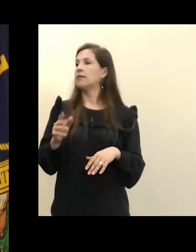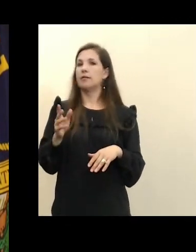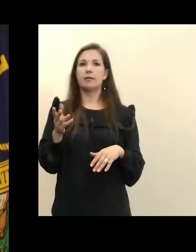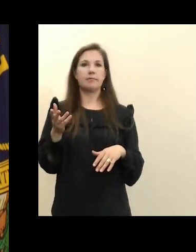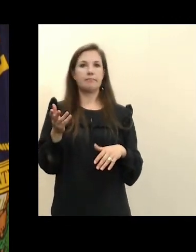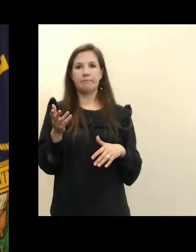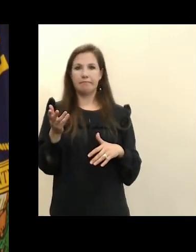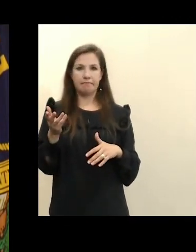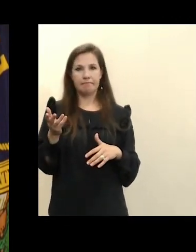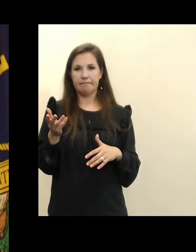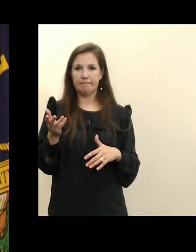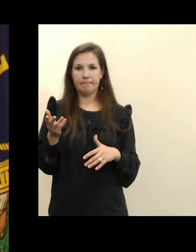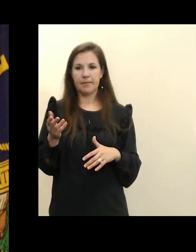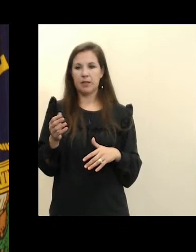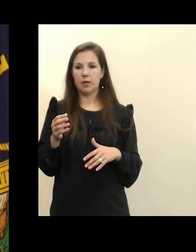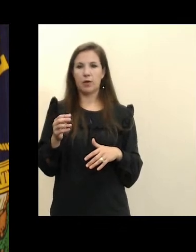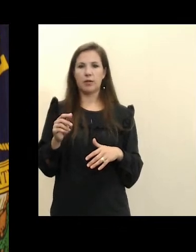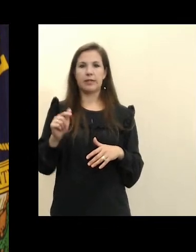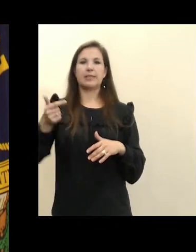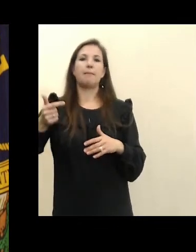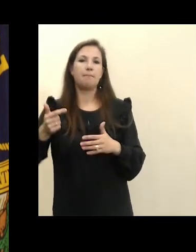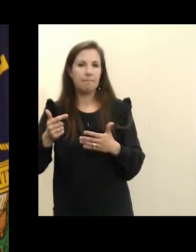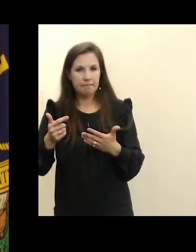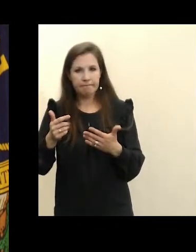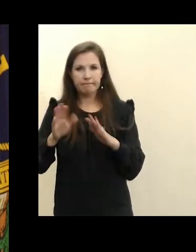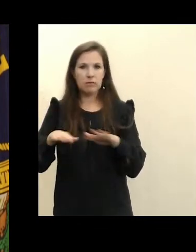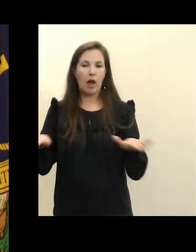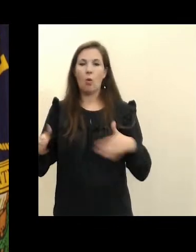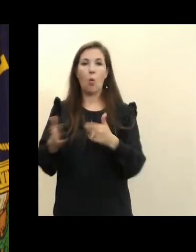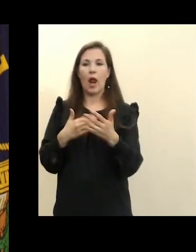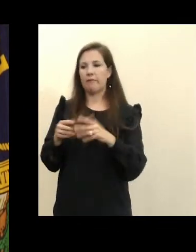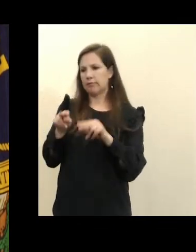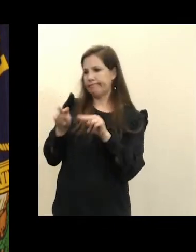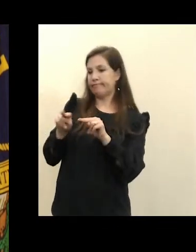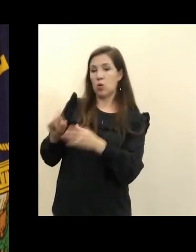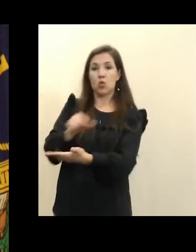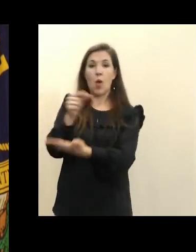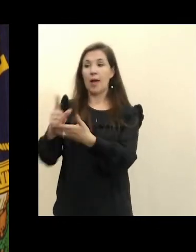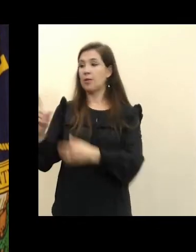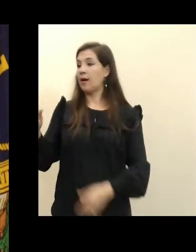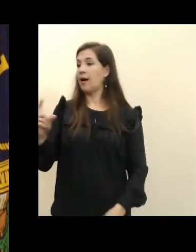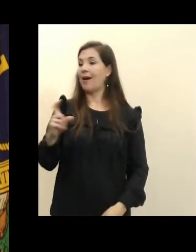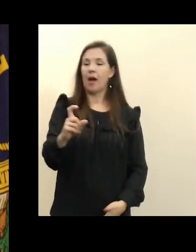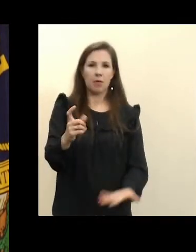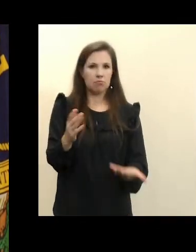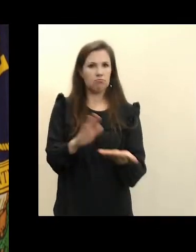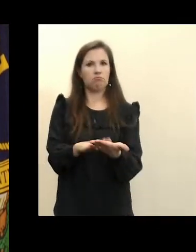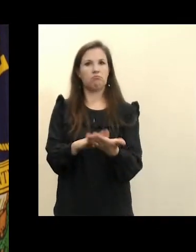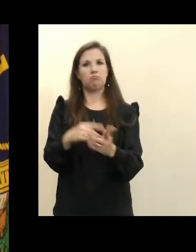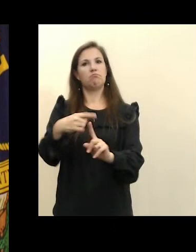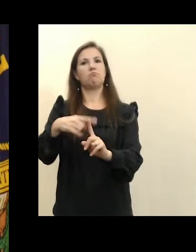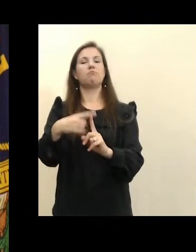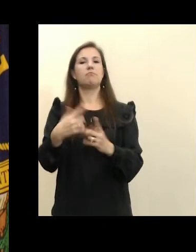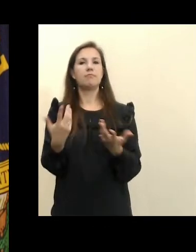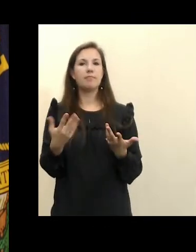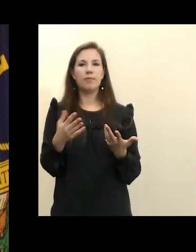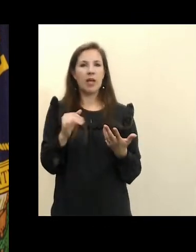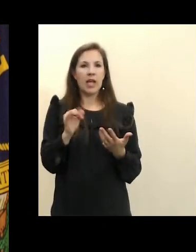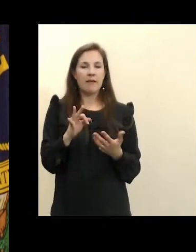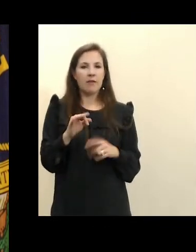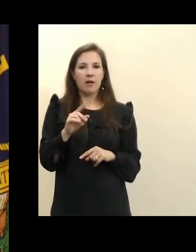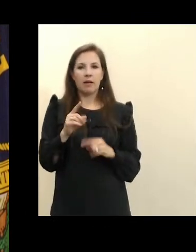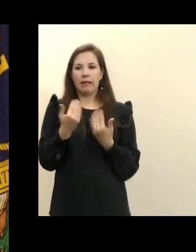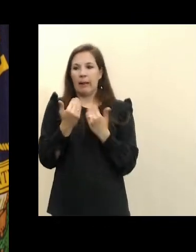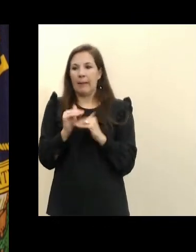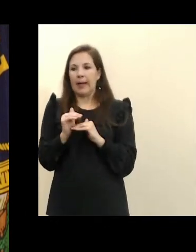guardian, their stepchild, so to speak, graduate from high school, that's not a bad thing. If they would have otherwise been prevented, if they